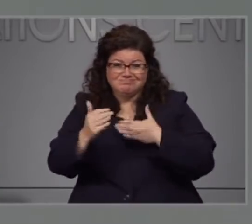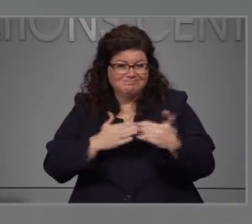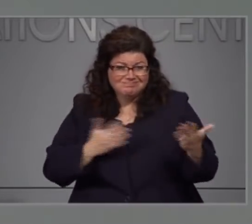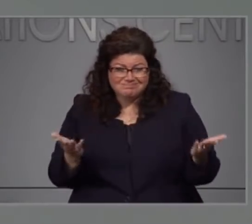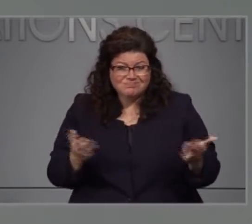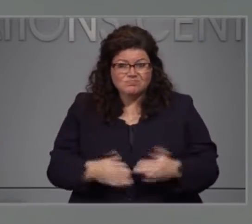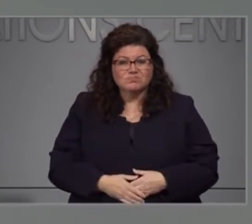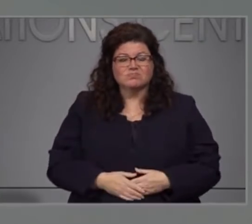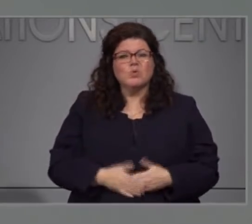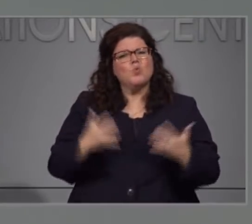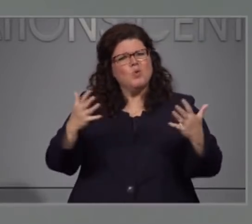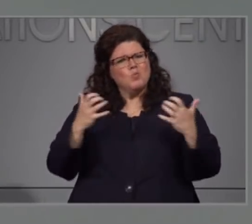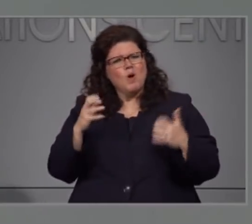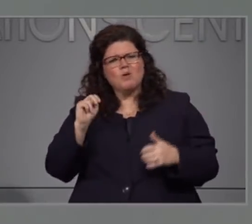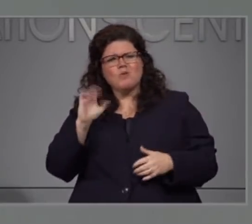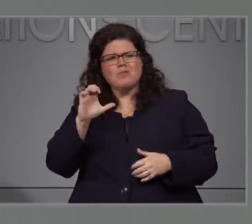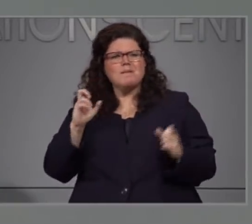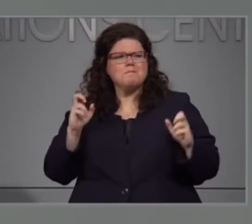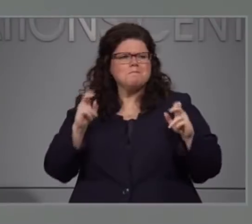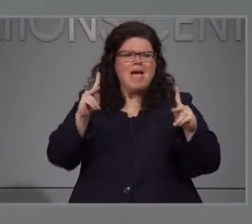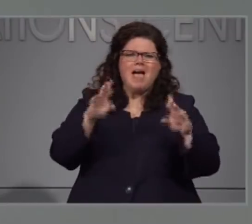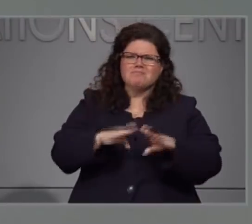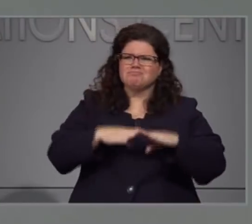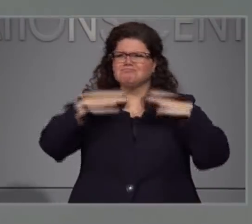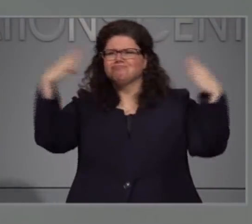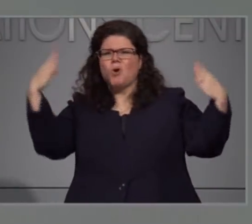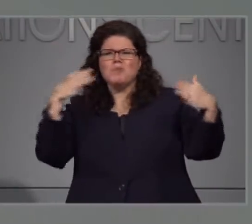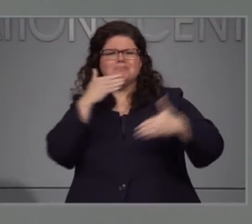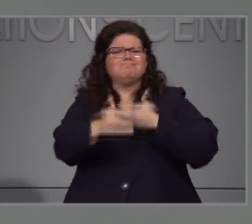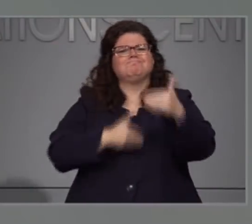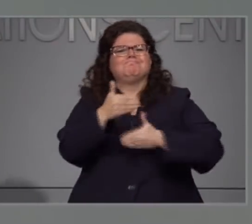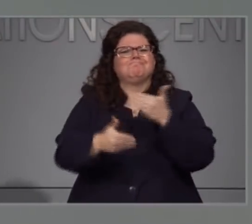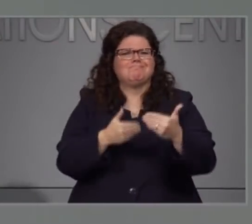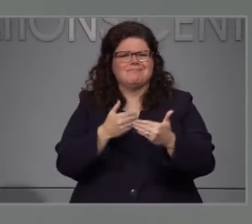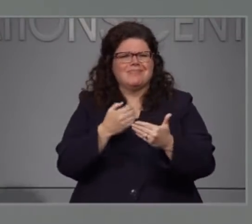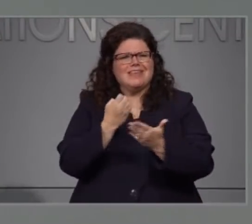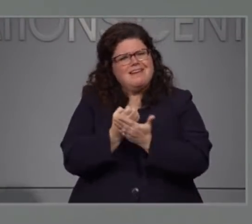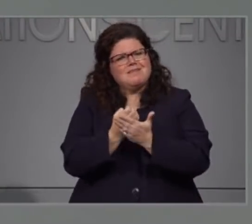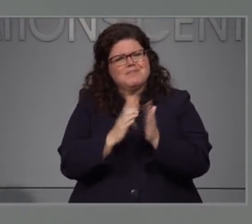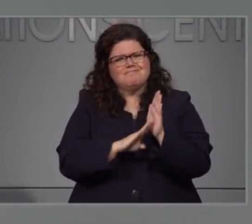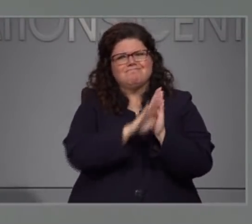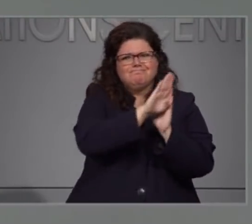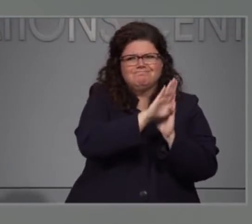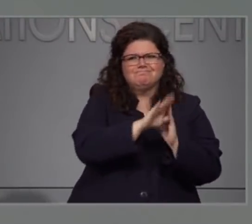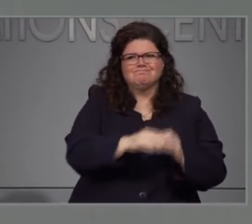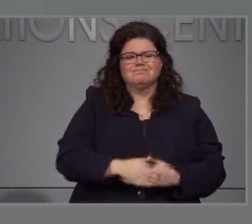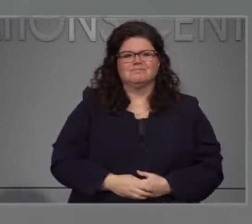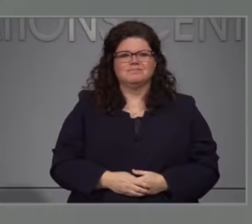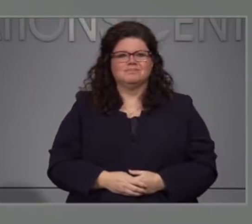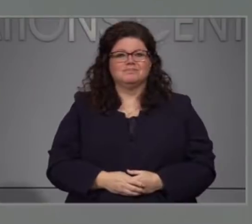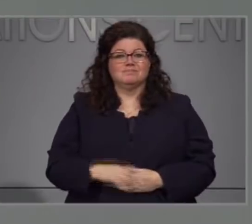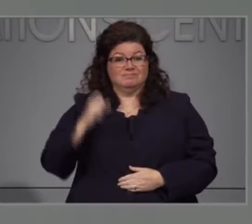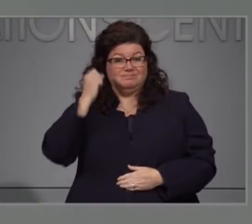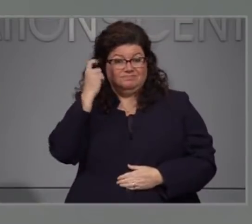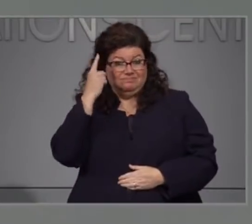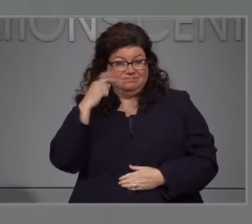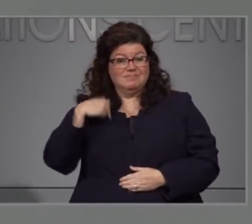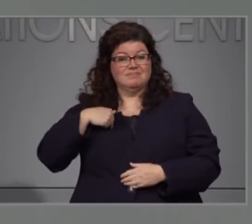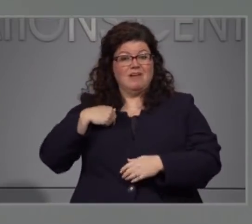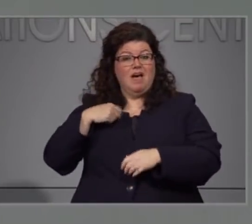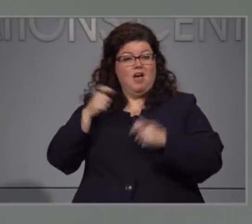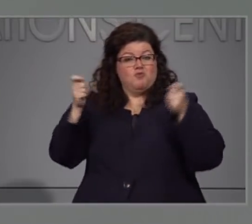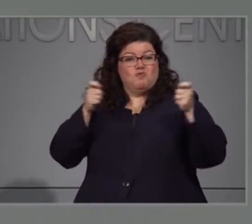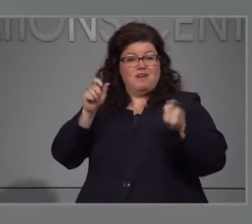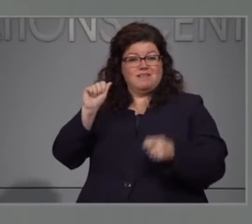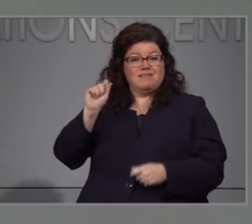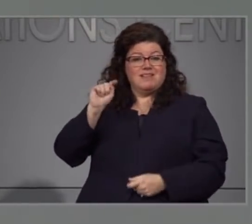state to economic health. Now, I'm here on behalf of 70,000 teammates at Atrium Health